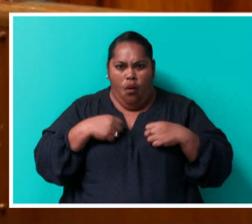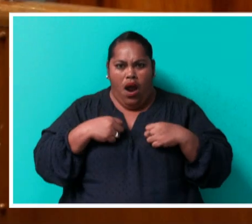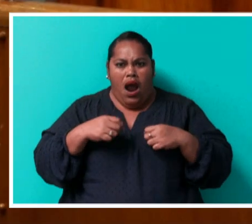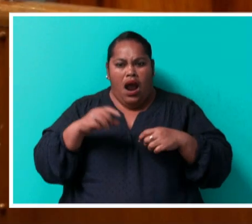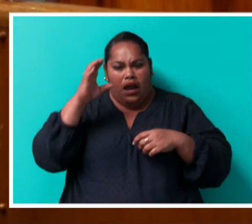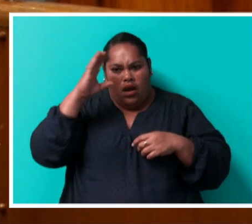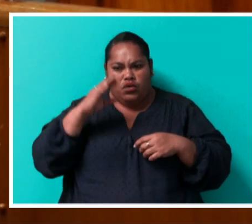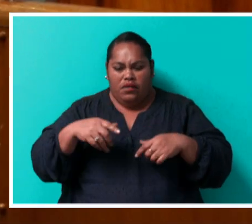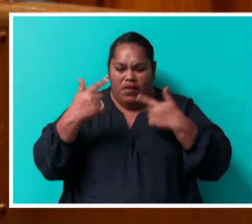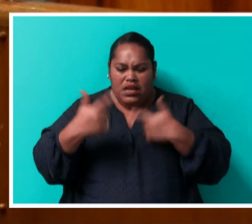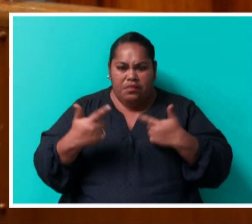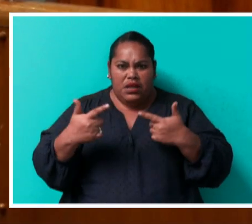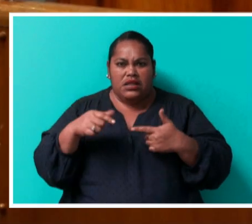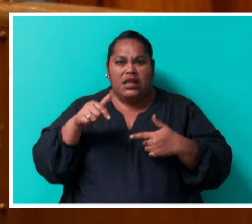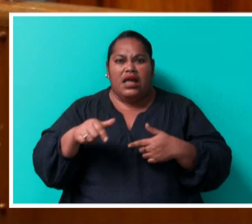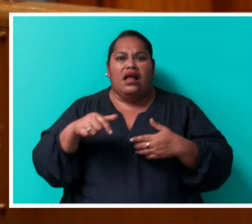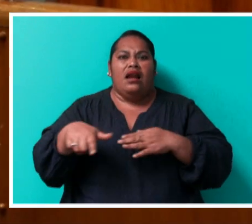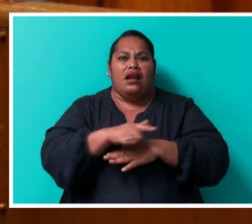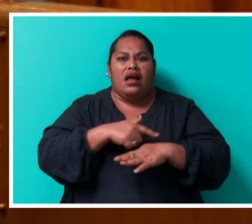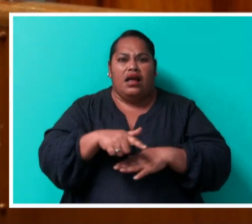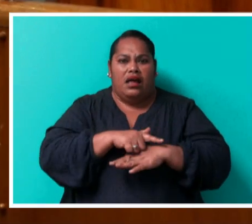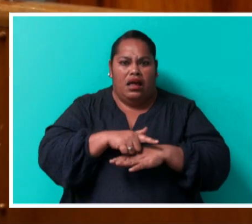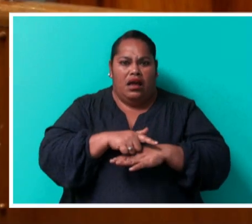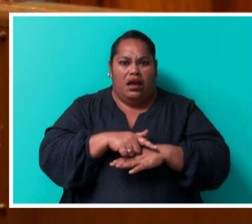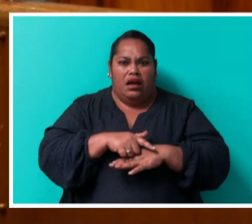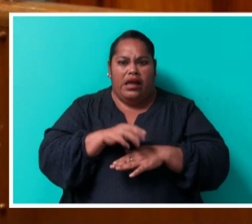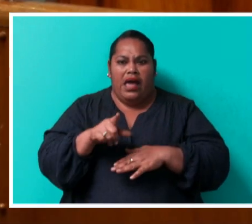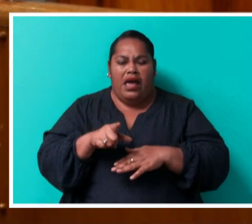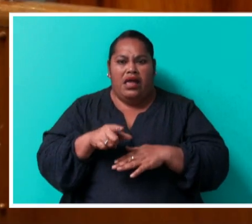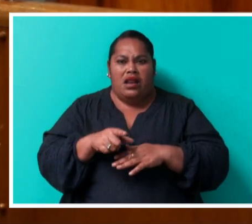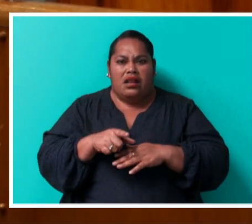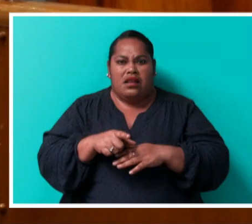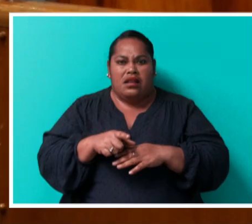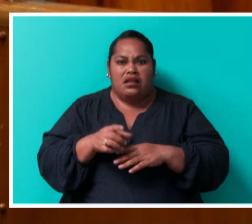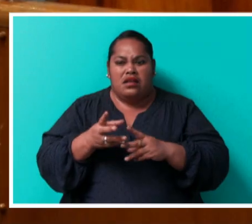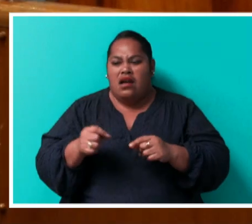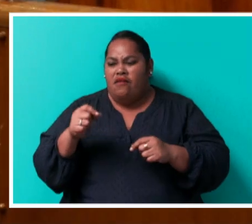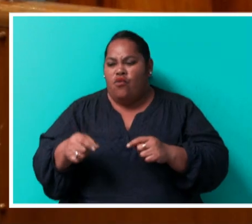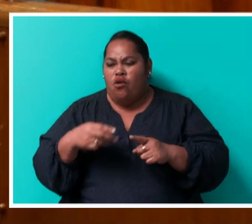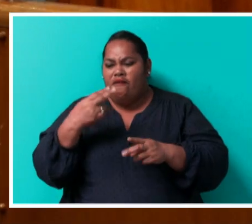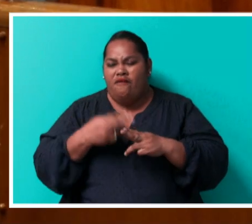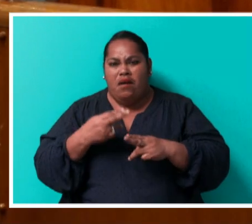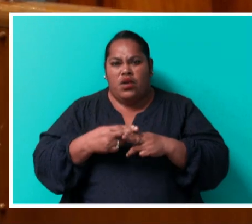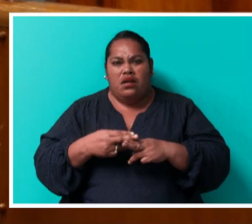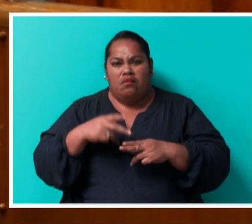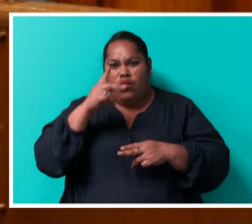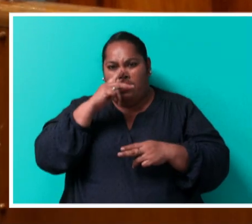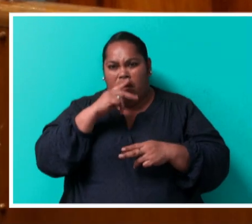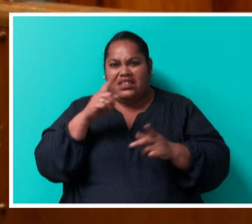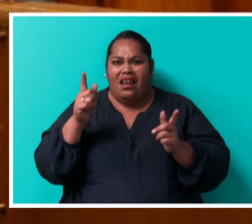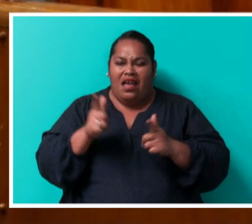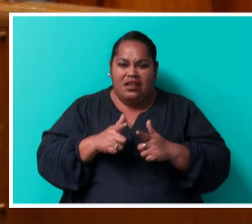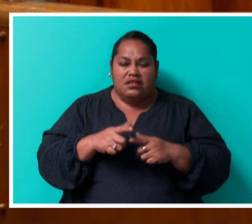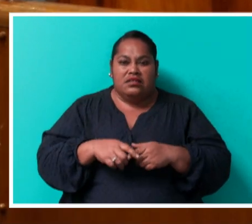arable land and an aging farming population. Beyond